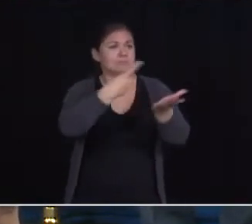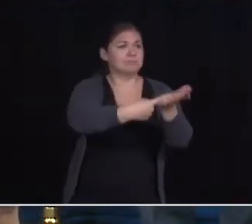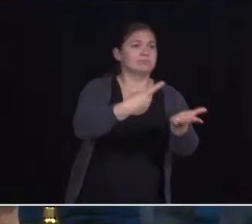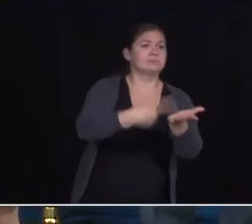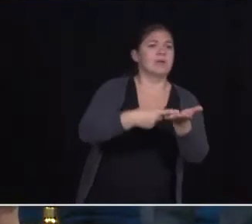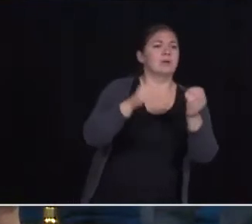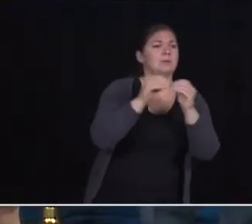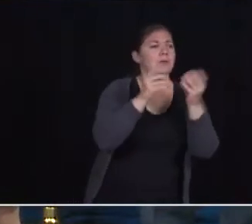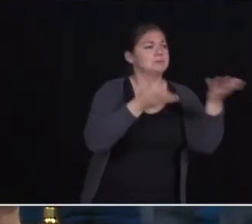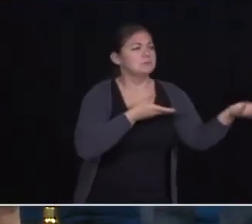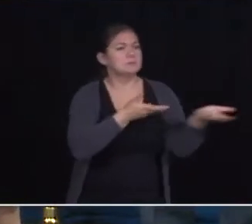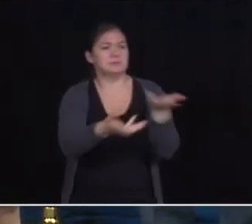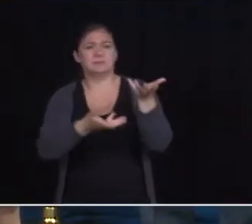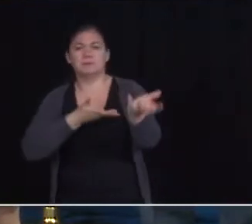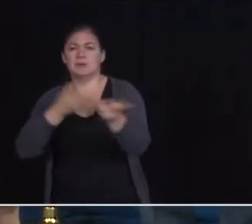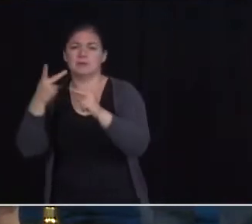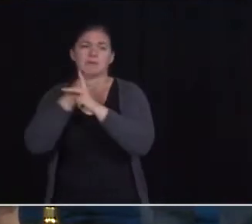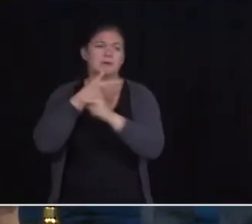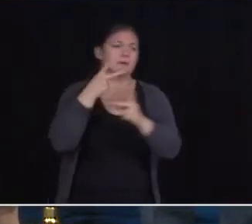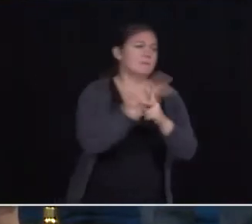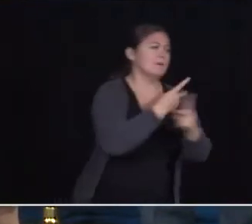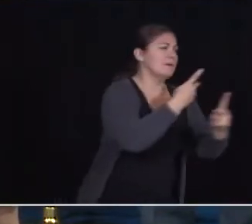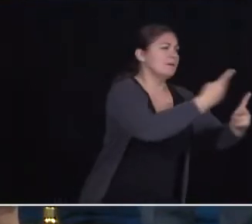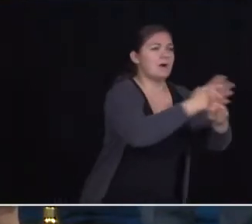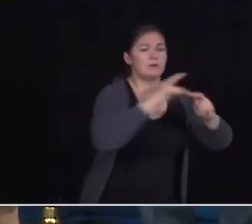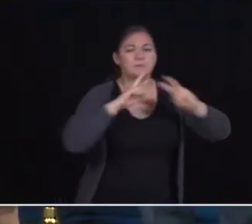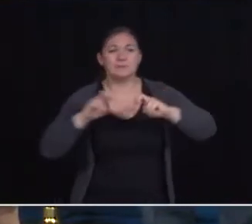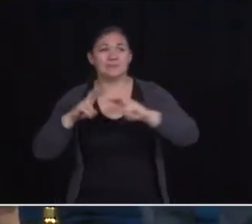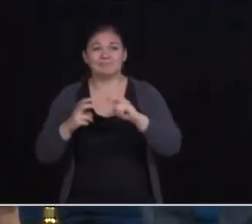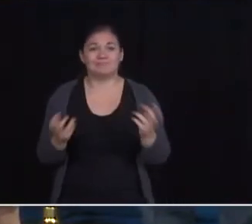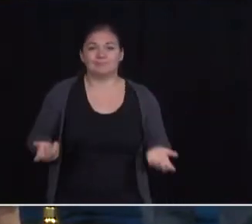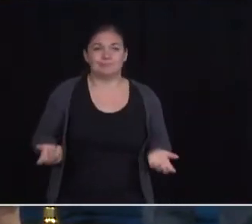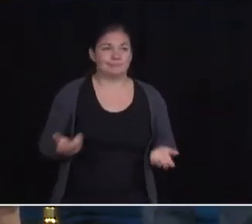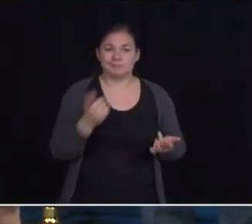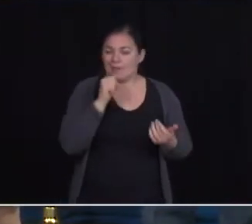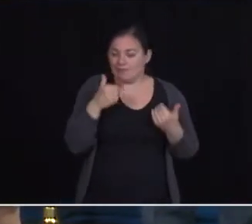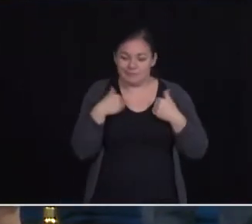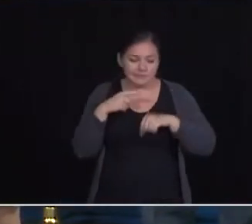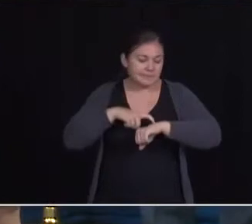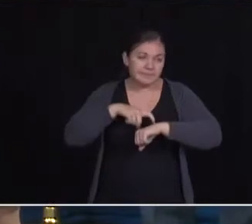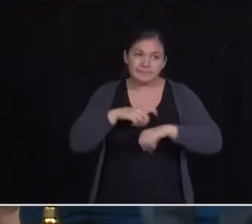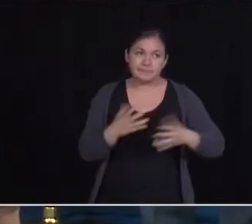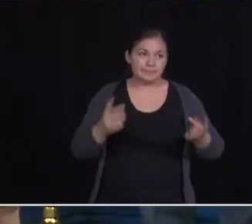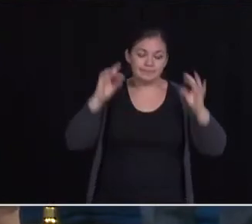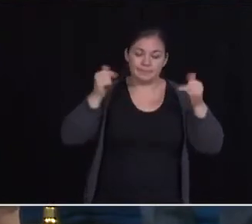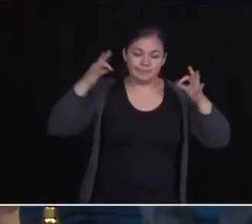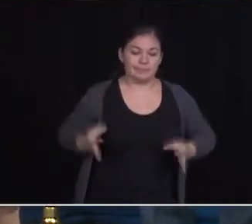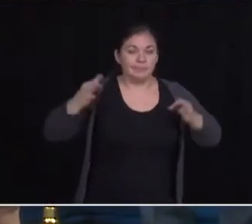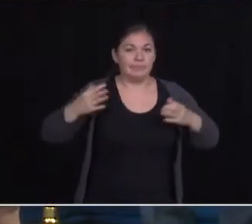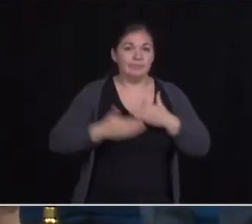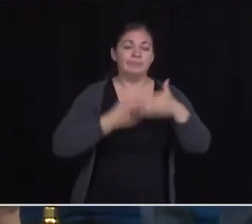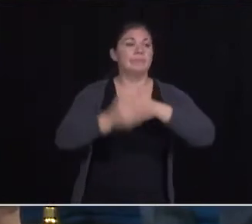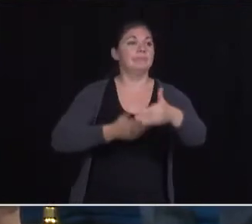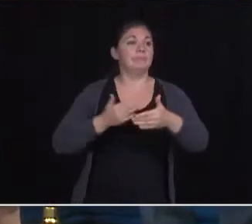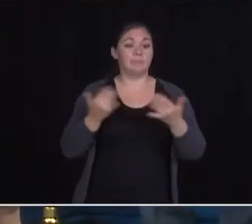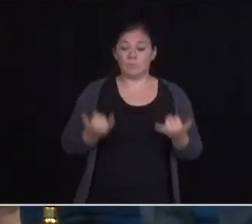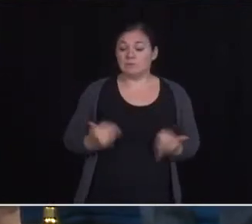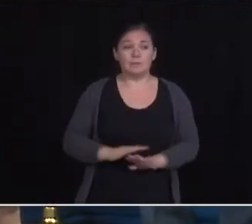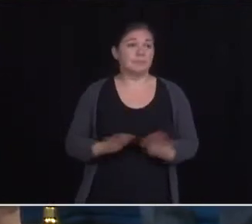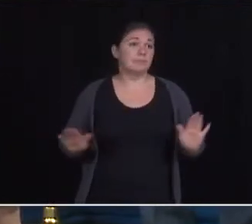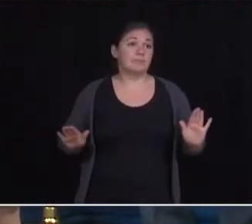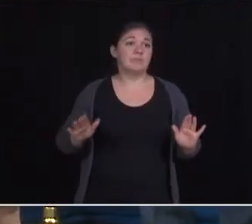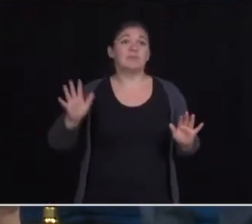but we don't. If we don't act now, it's going to get worse. And if we don't act now, we're going to be in much worse shape in a week down the road or 2 weeks